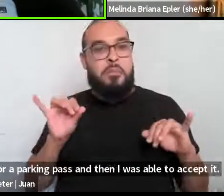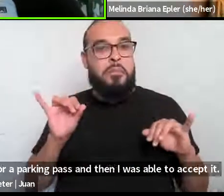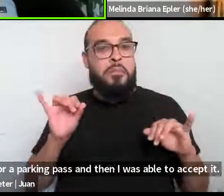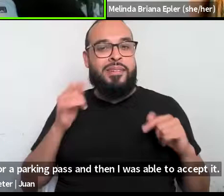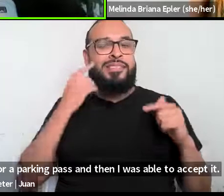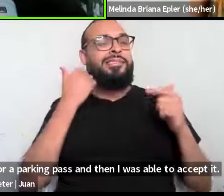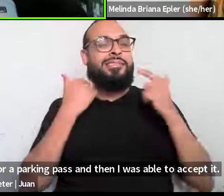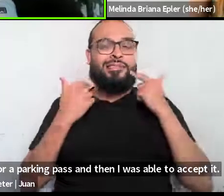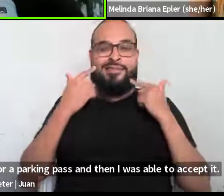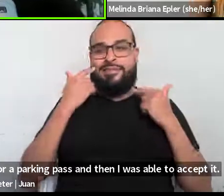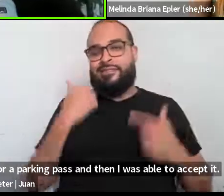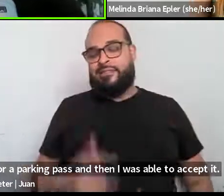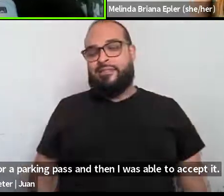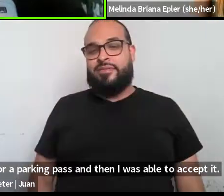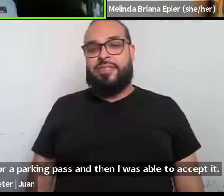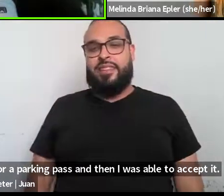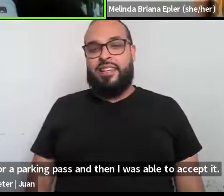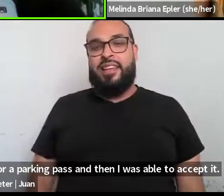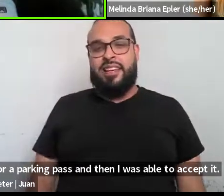So, Wow.